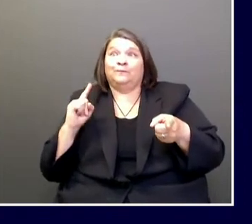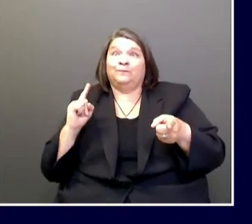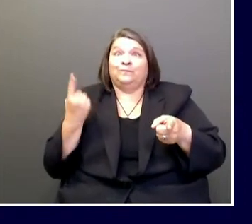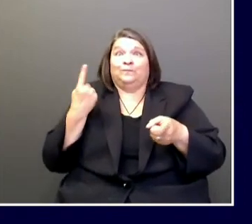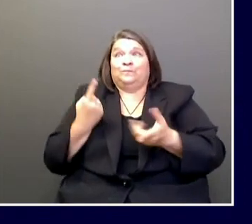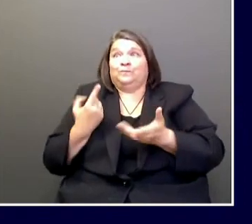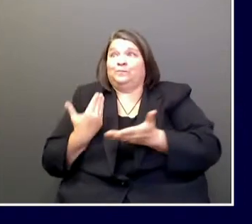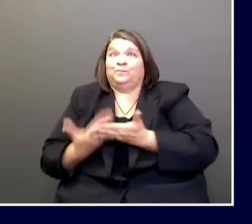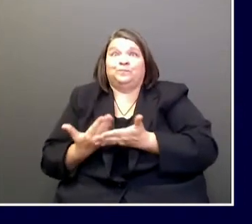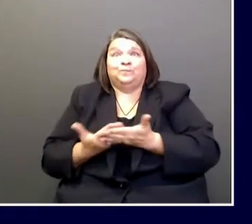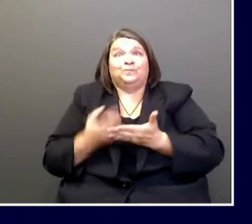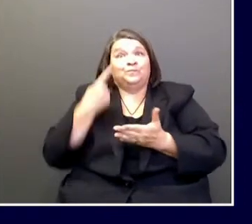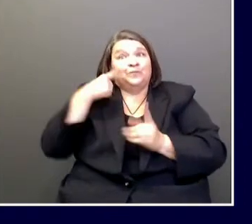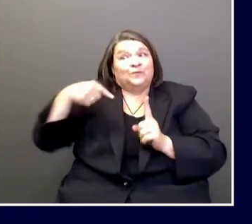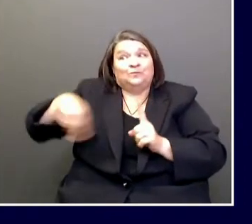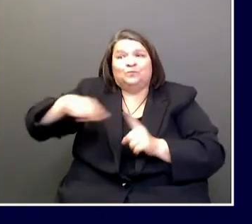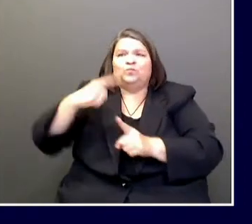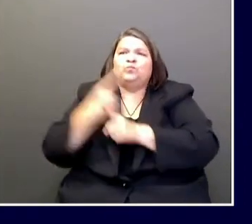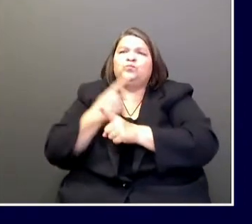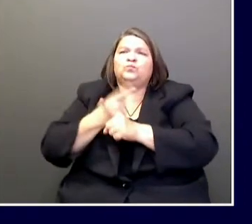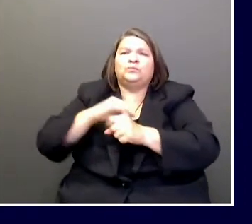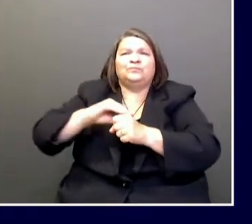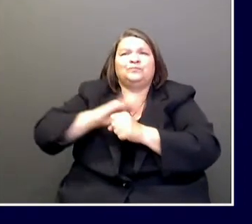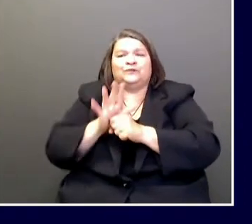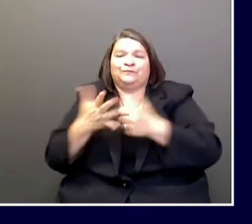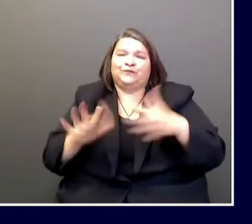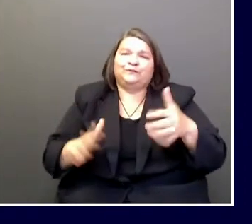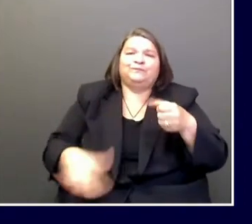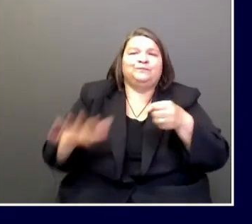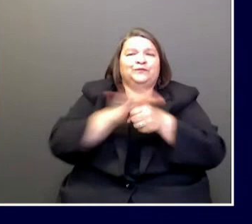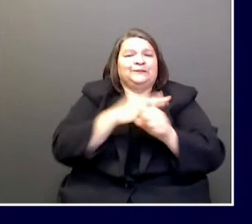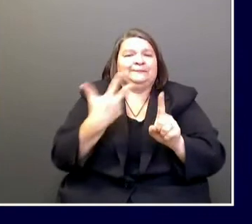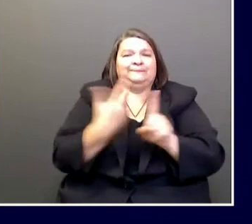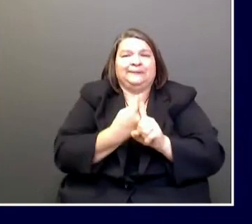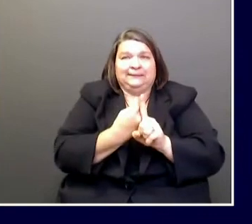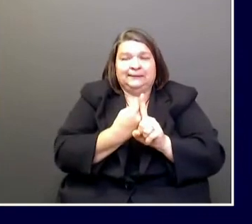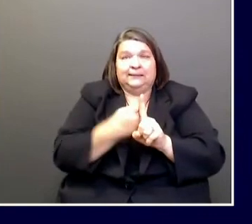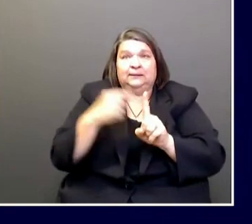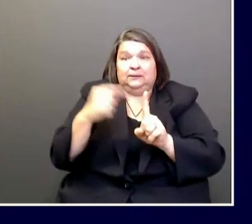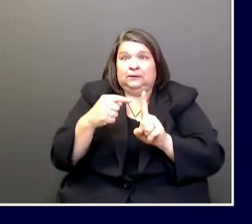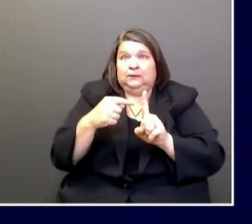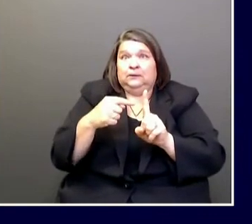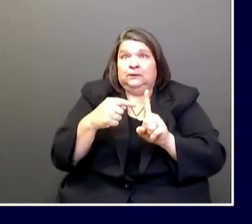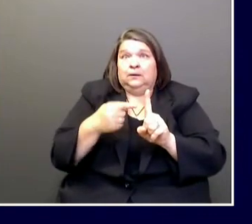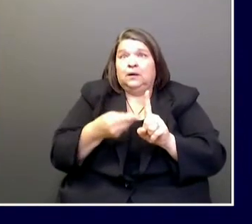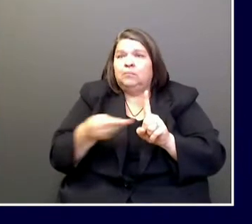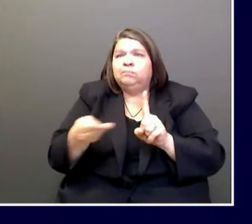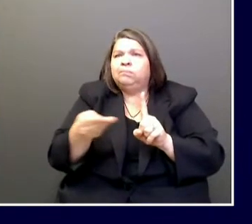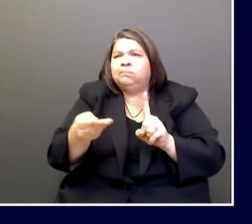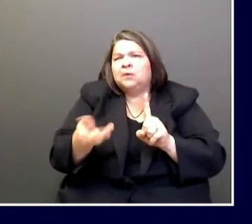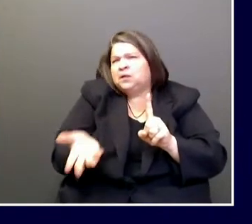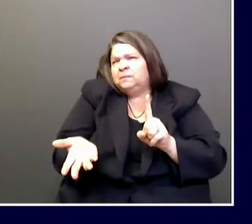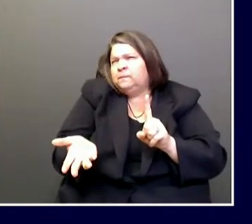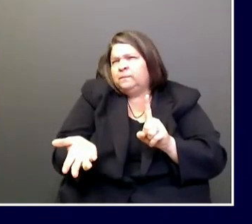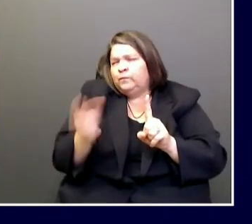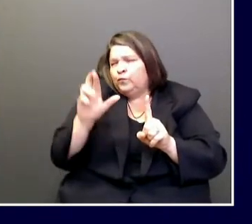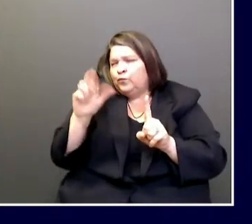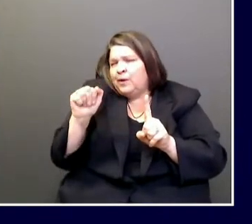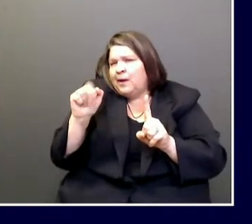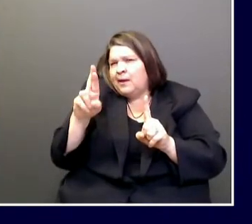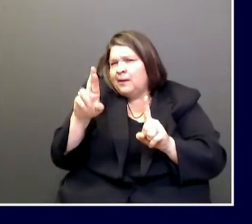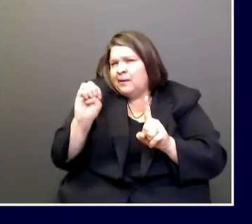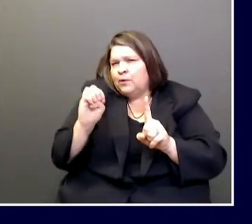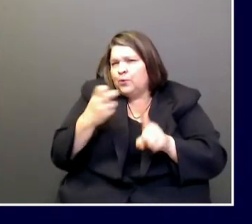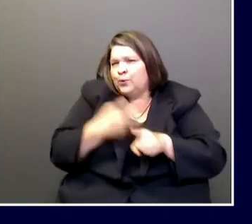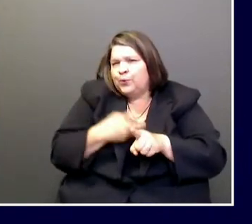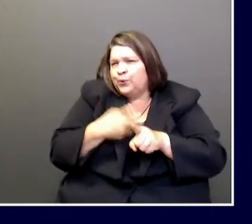vaccinated. Can you help explain why it sounds like this may have changed a little bit? Is it due to the Delta